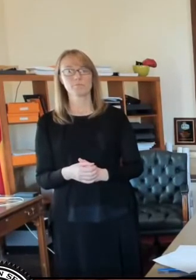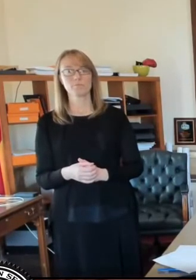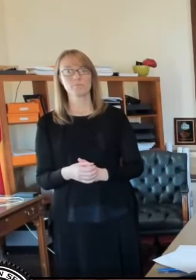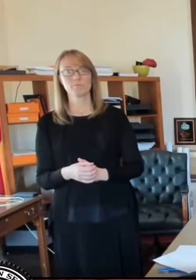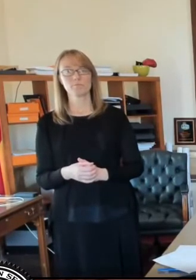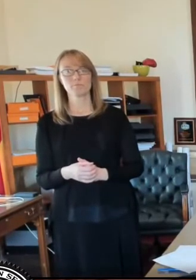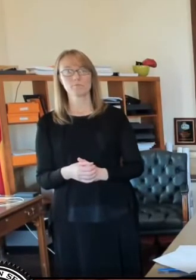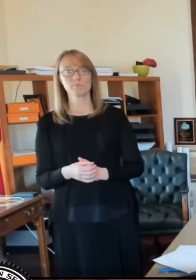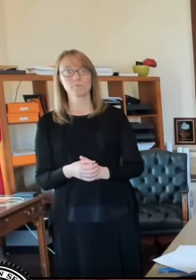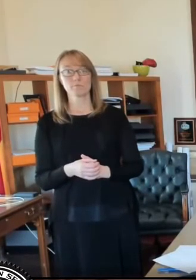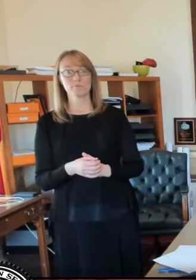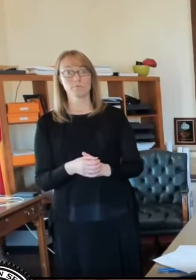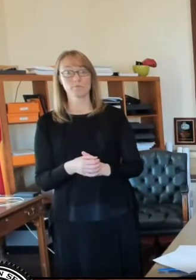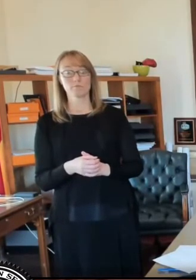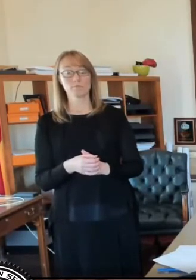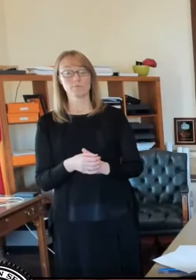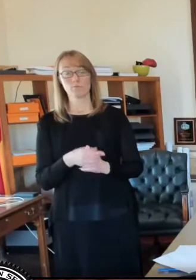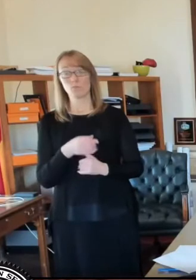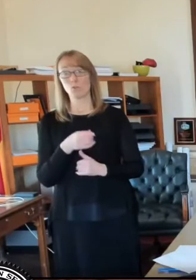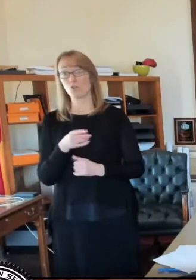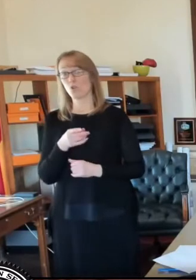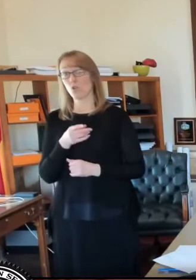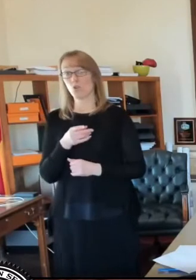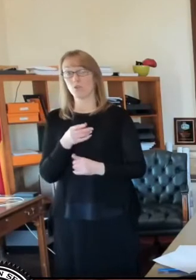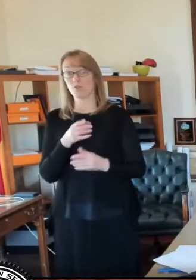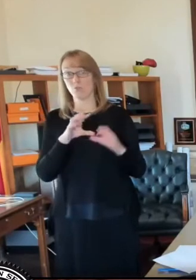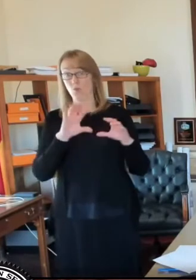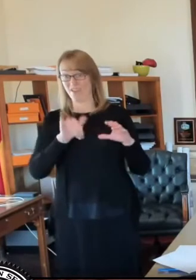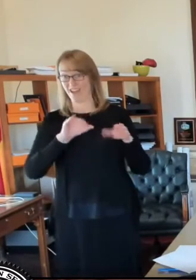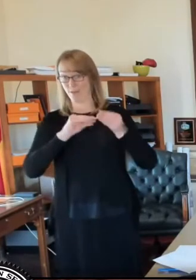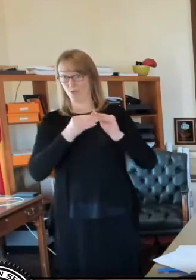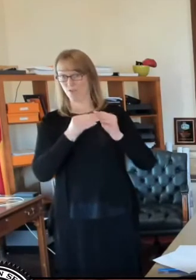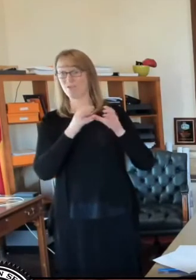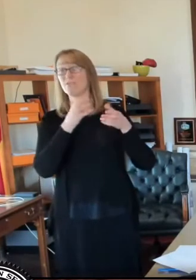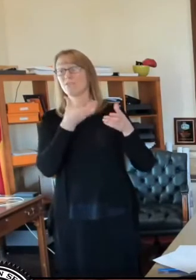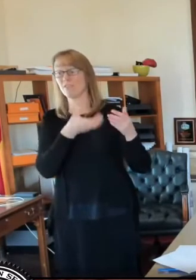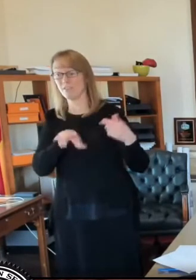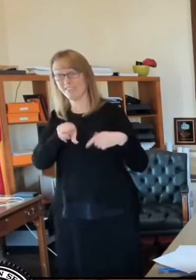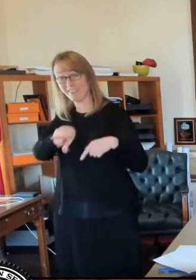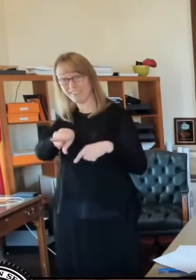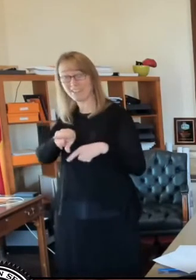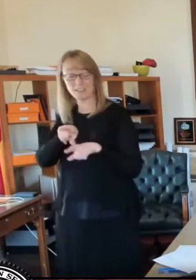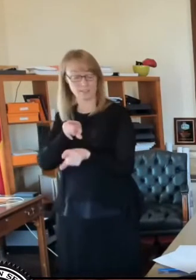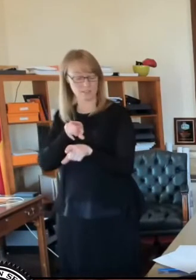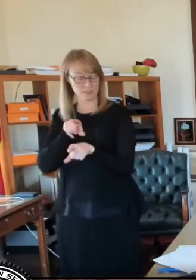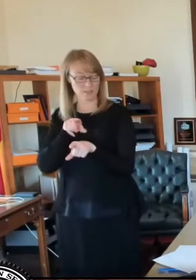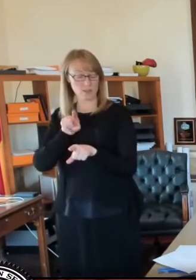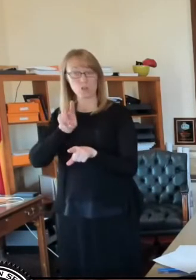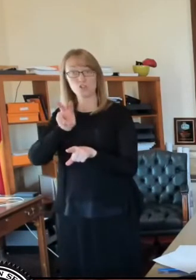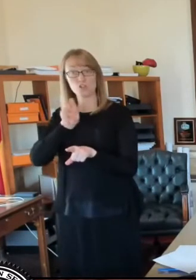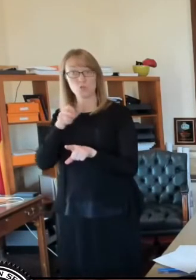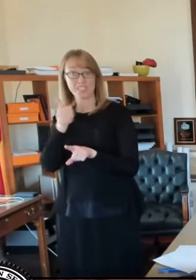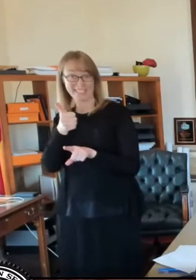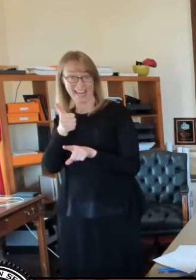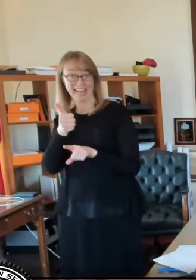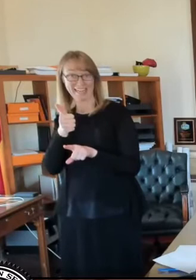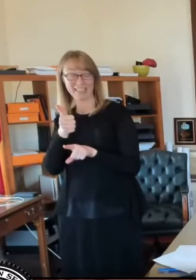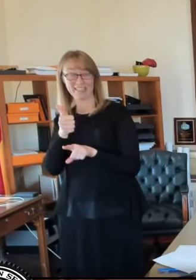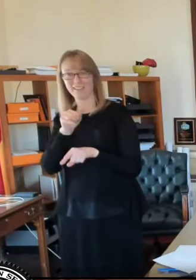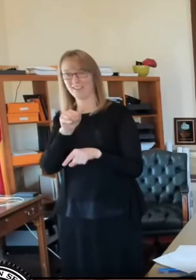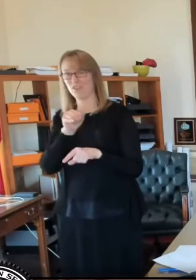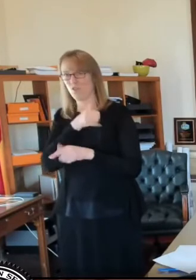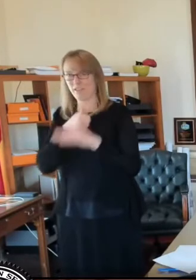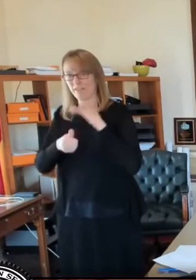of those people, 210 are in the ICU, 125 are on ventilators. Number of people